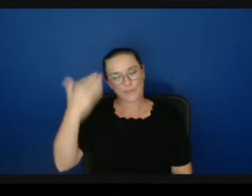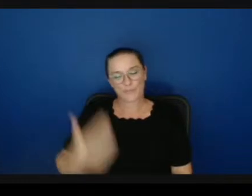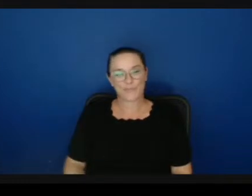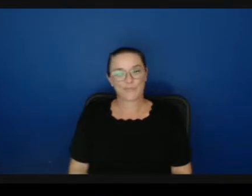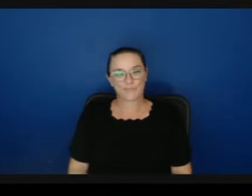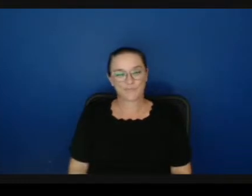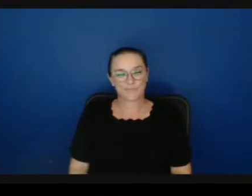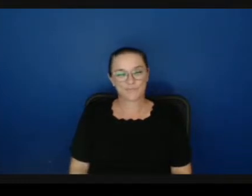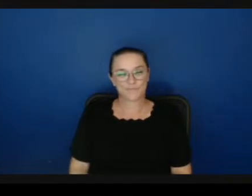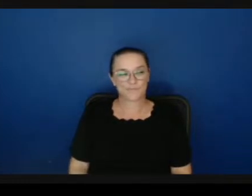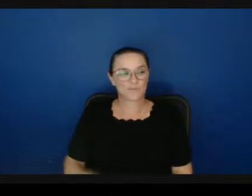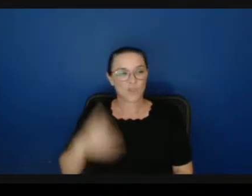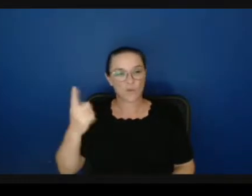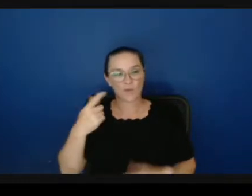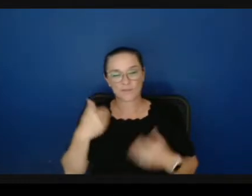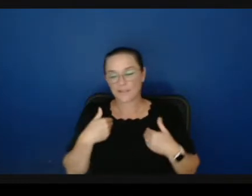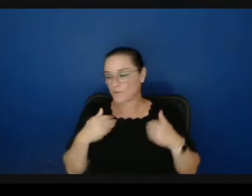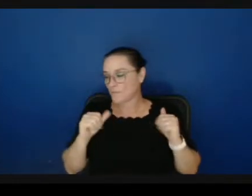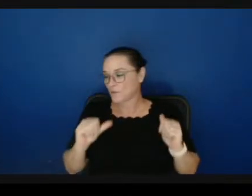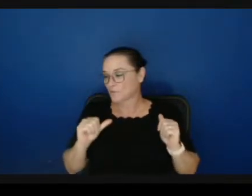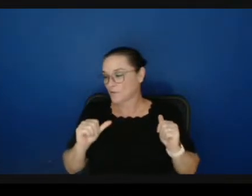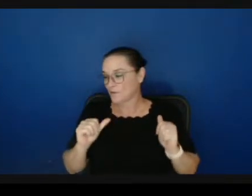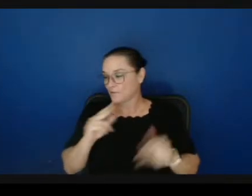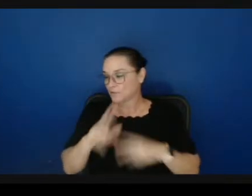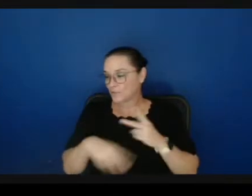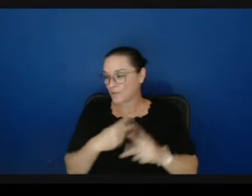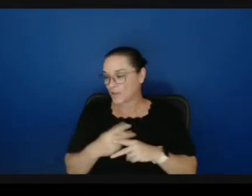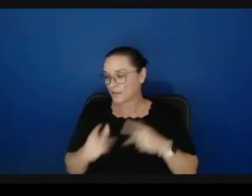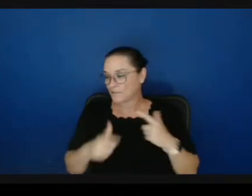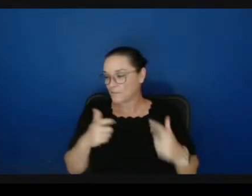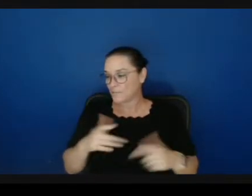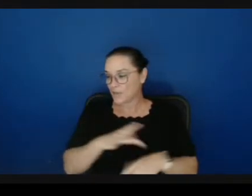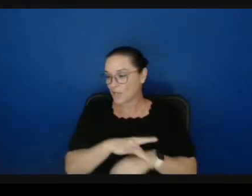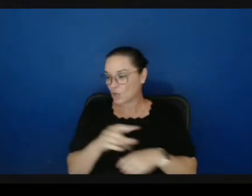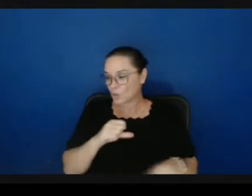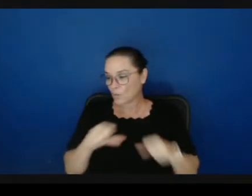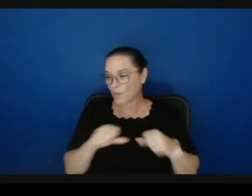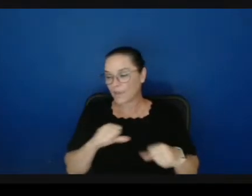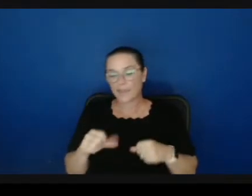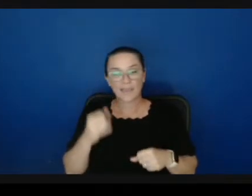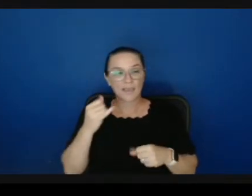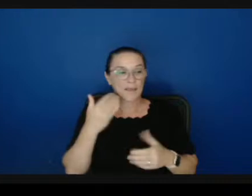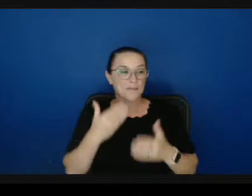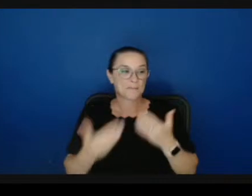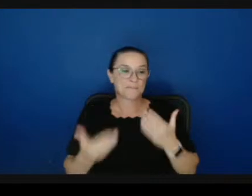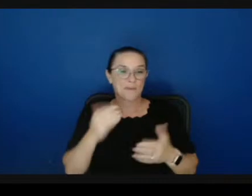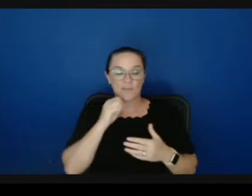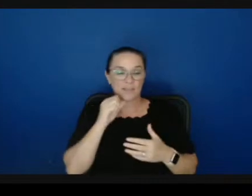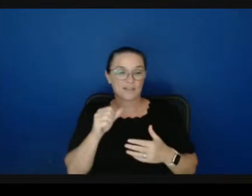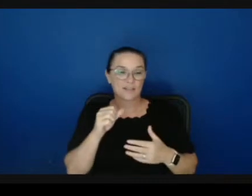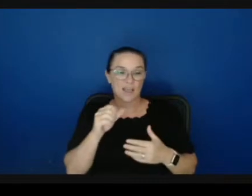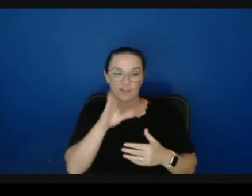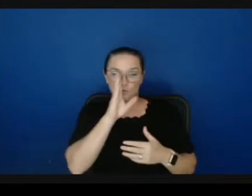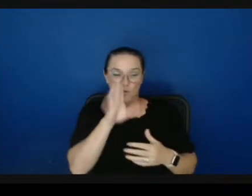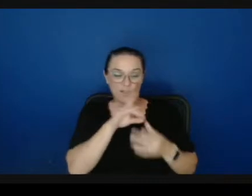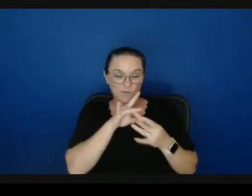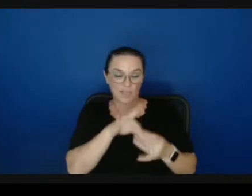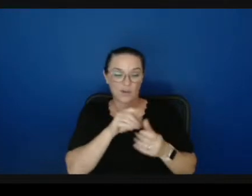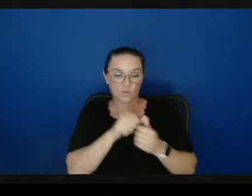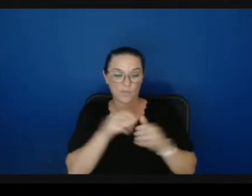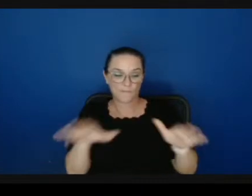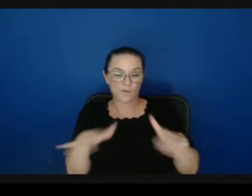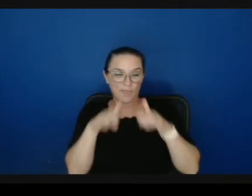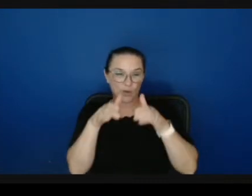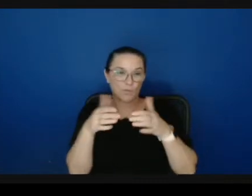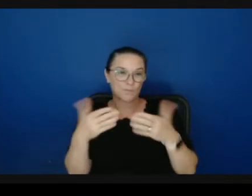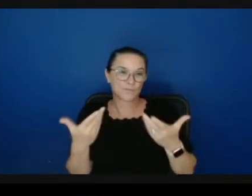have the potential for some kind of large earthquake, even if it doesn't relate directly to the volcanoes, one of those flexure earthquakes we've seen. So